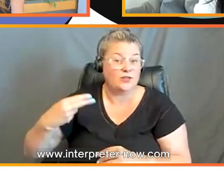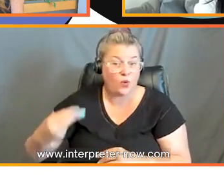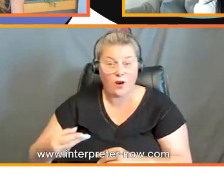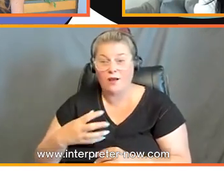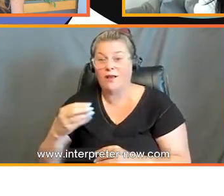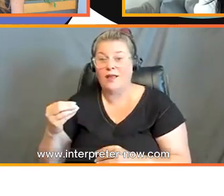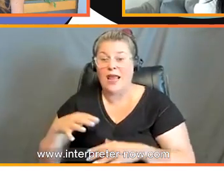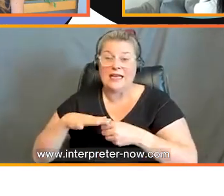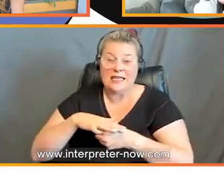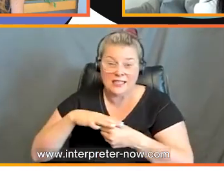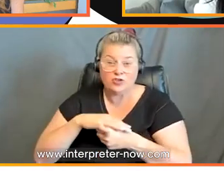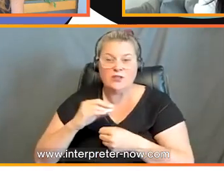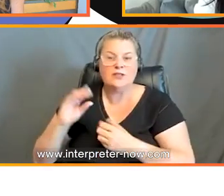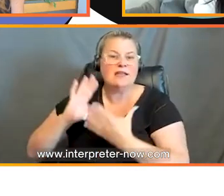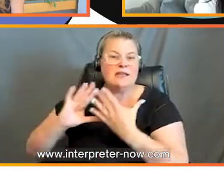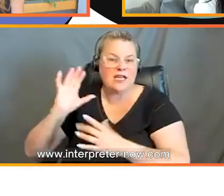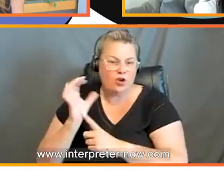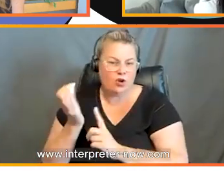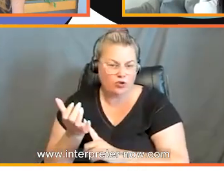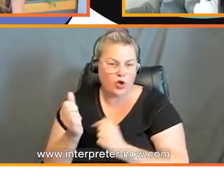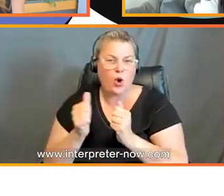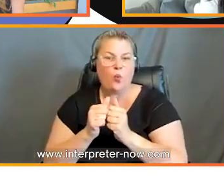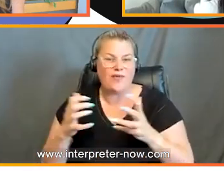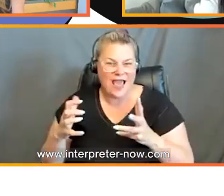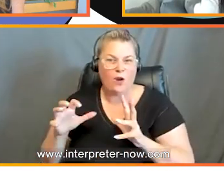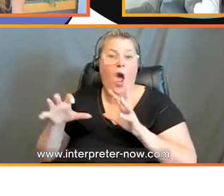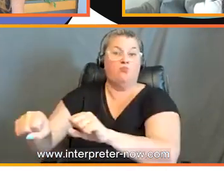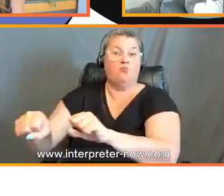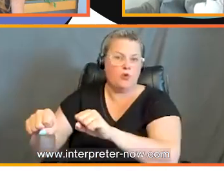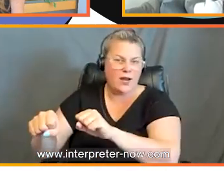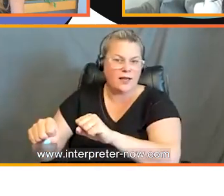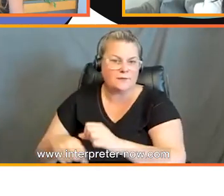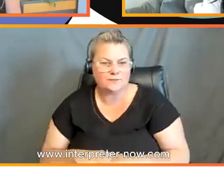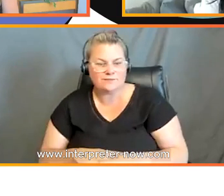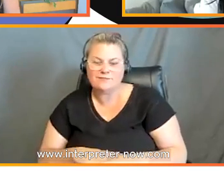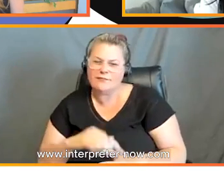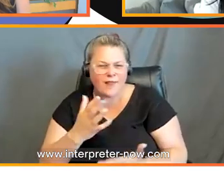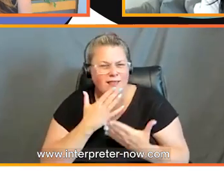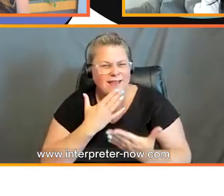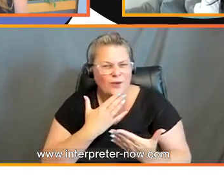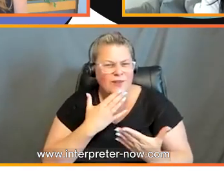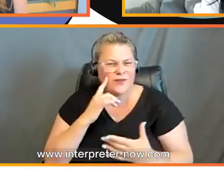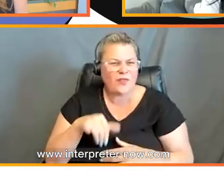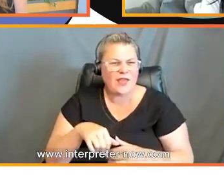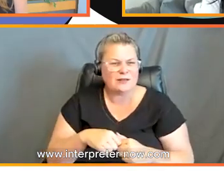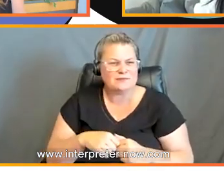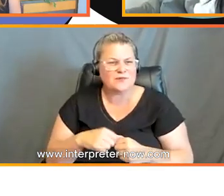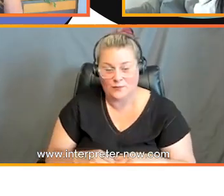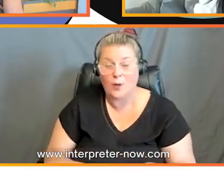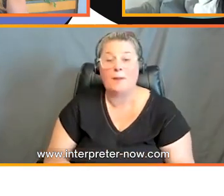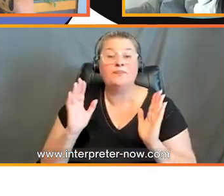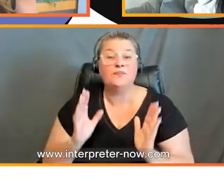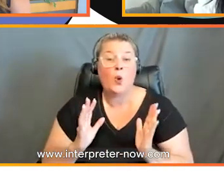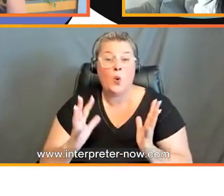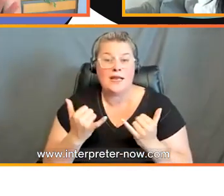historical, indigenous, and ancient culture without appropriating. Thank you. Thank you for that.